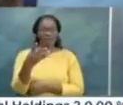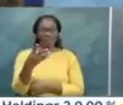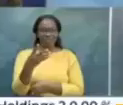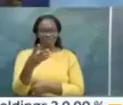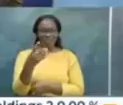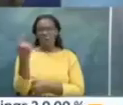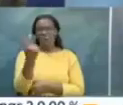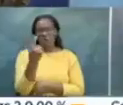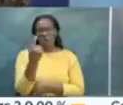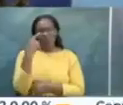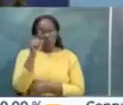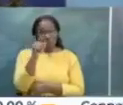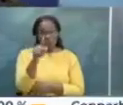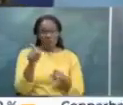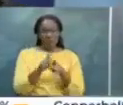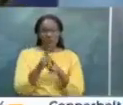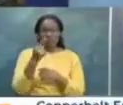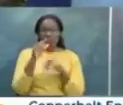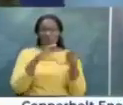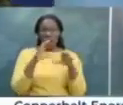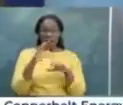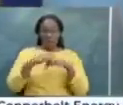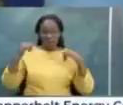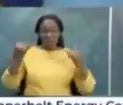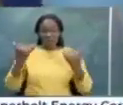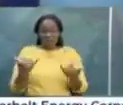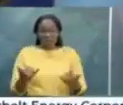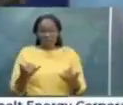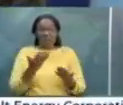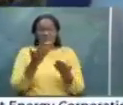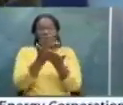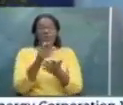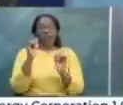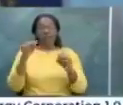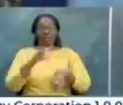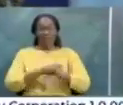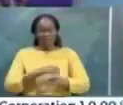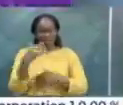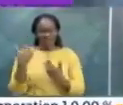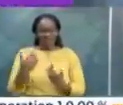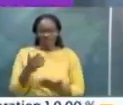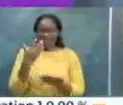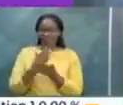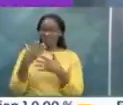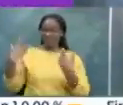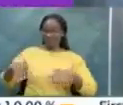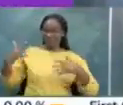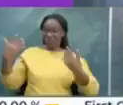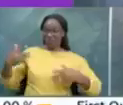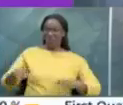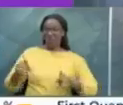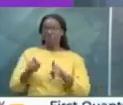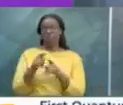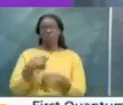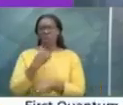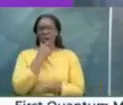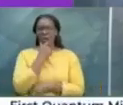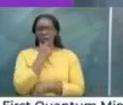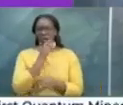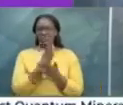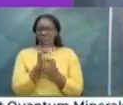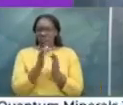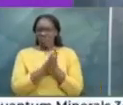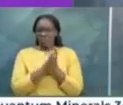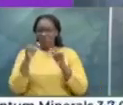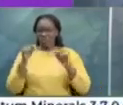2,400 only for you, and on SOKO you get such an offer. Wow. Yeah. Amazing. Yeah. If you're, I'm wondering who's going to be interested in it.